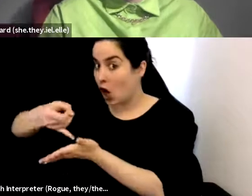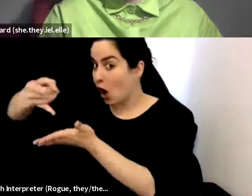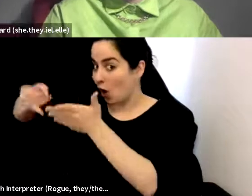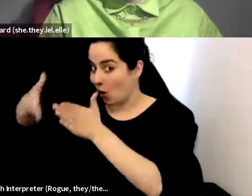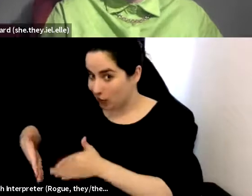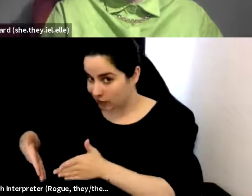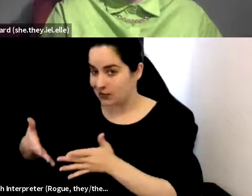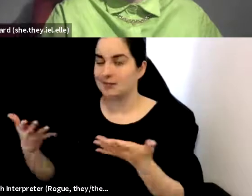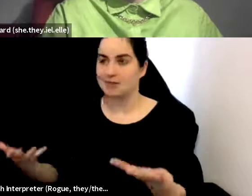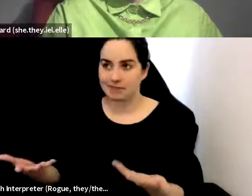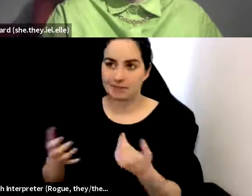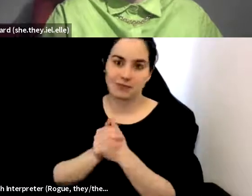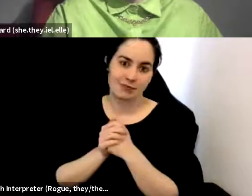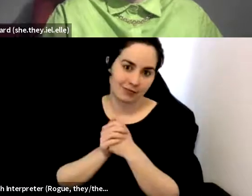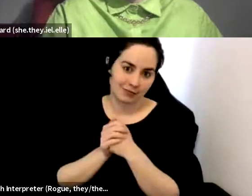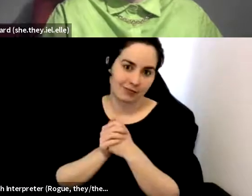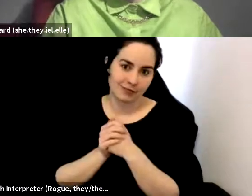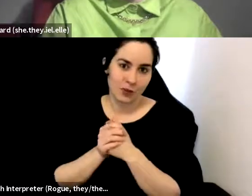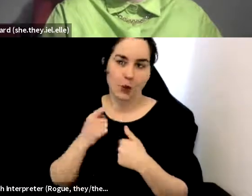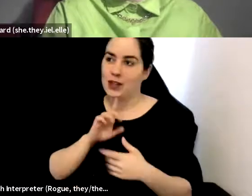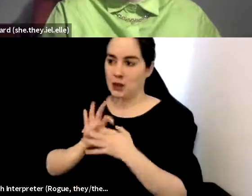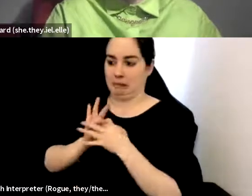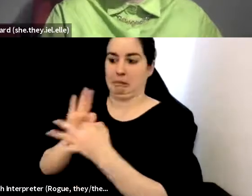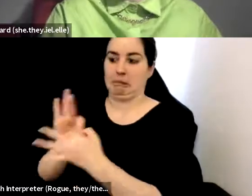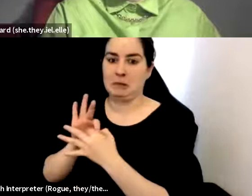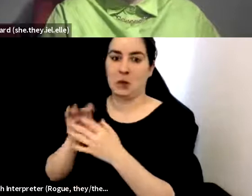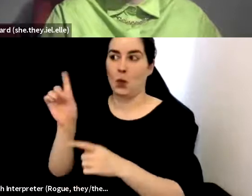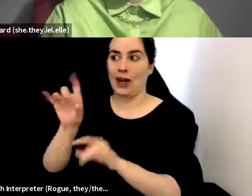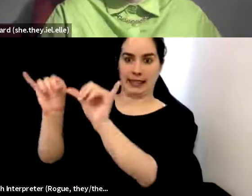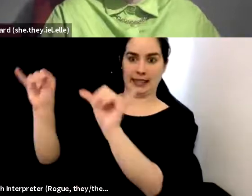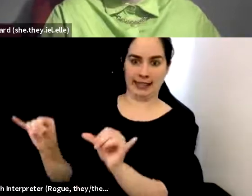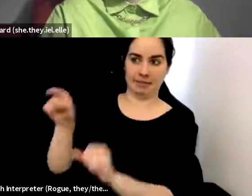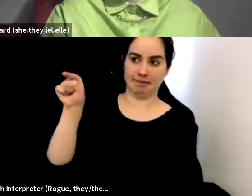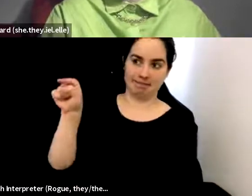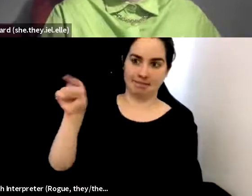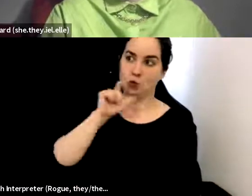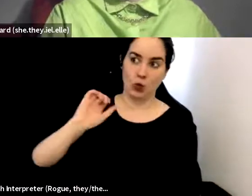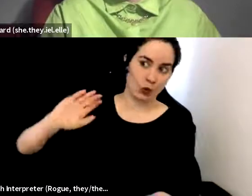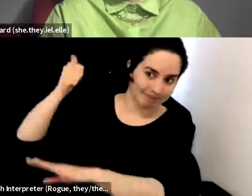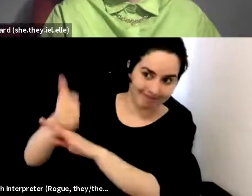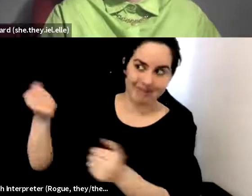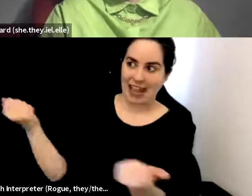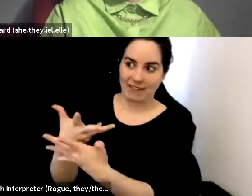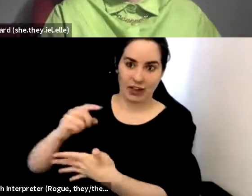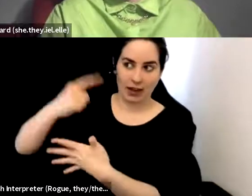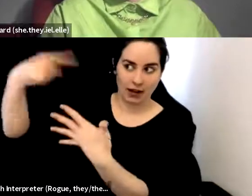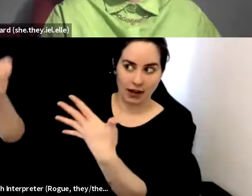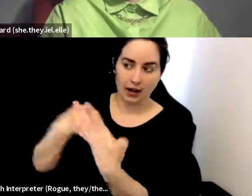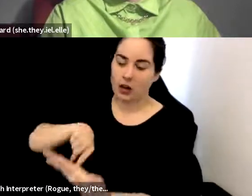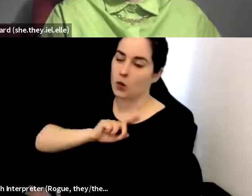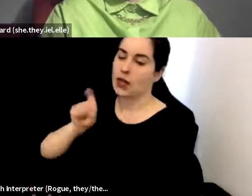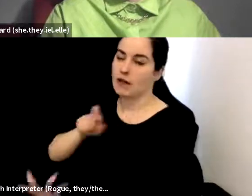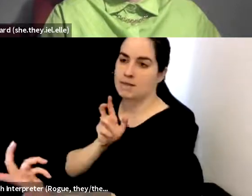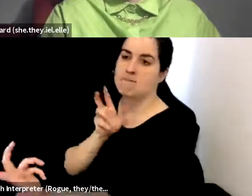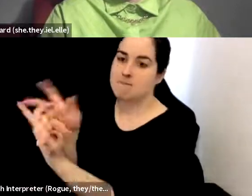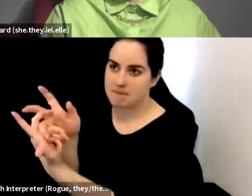you know, we are imbued to an institution, and the institutions are the ones that make the decisions. And so, you know, we